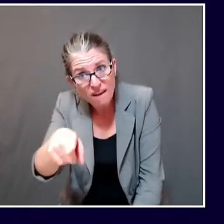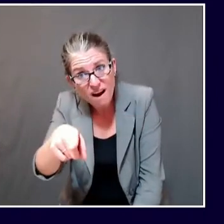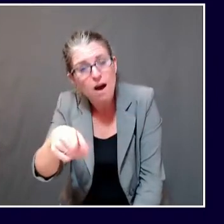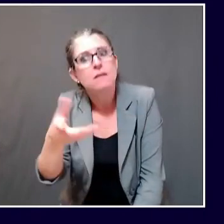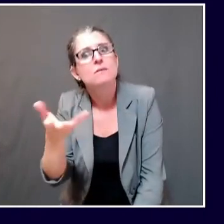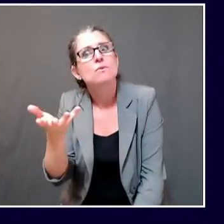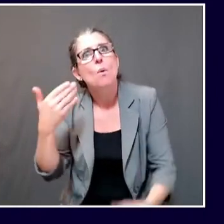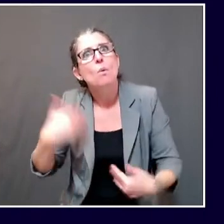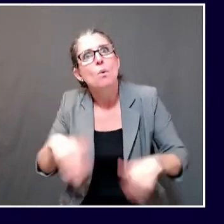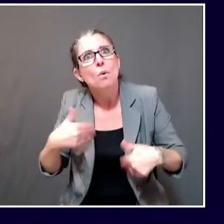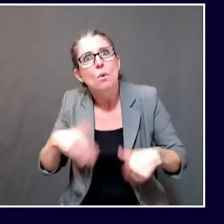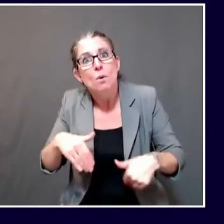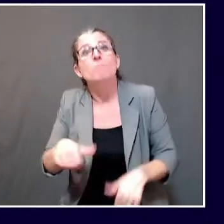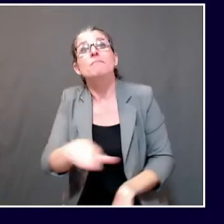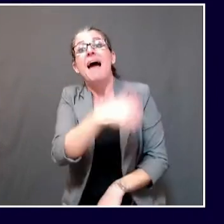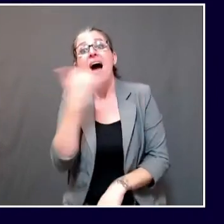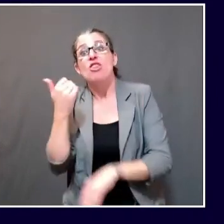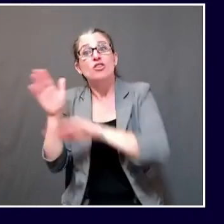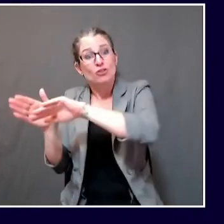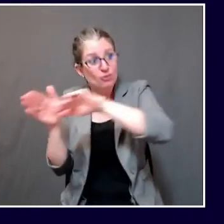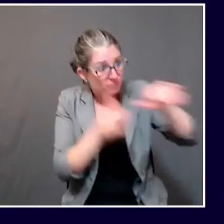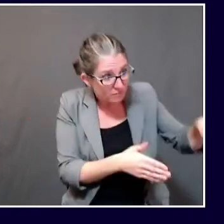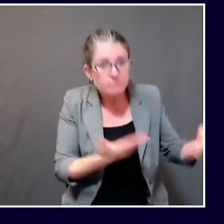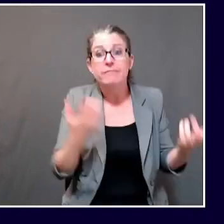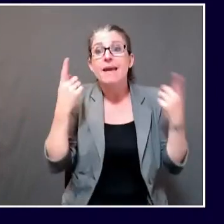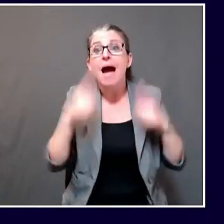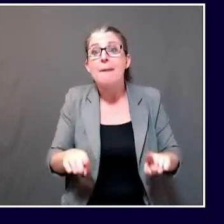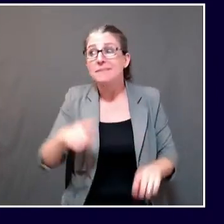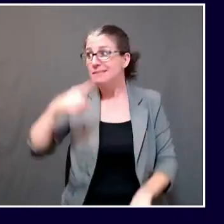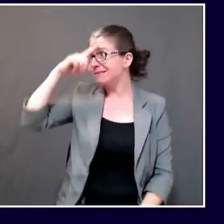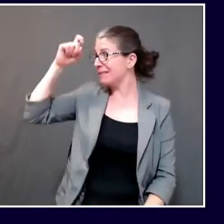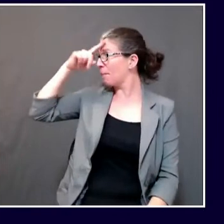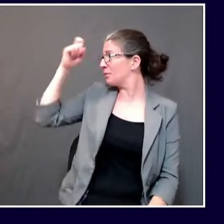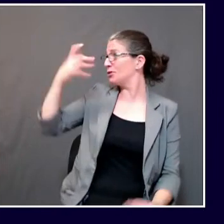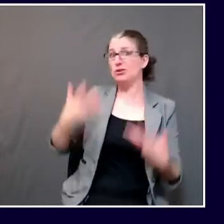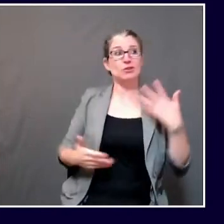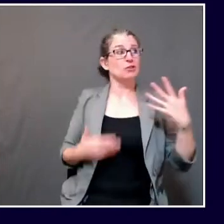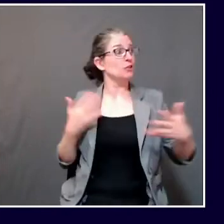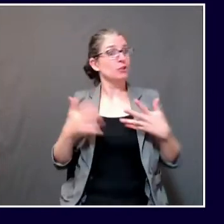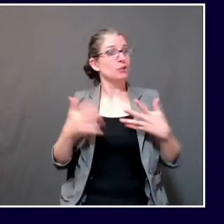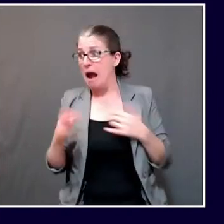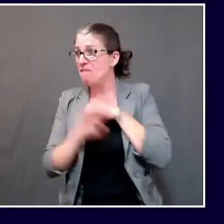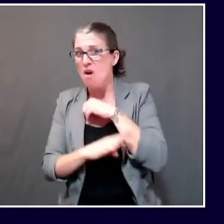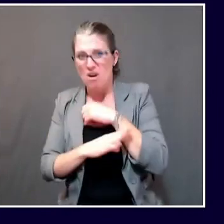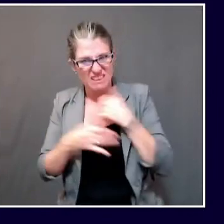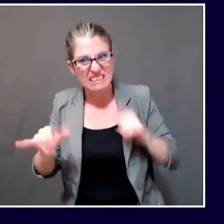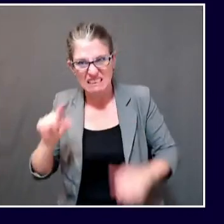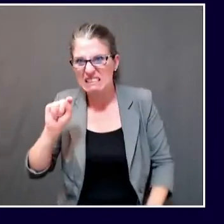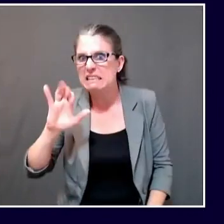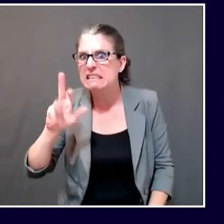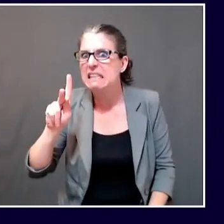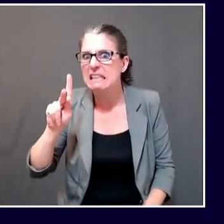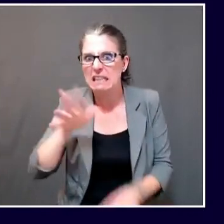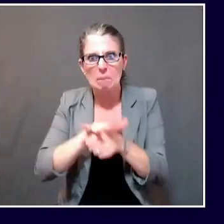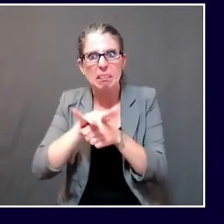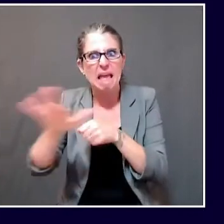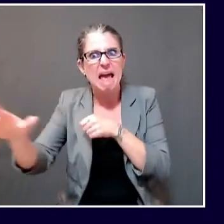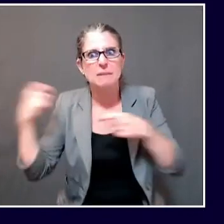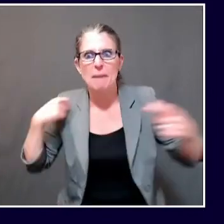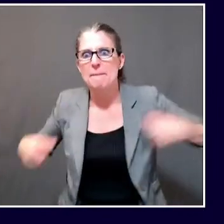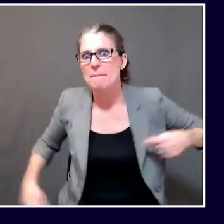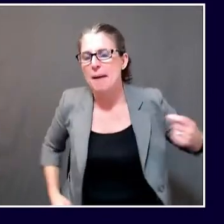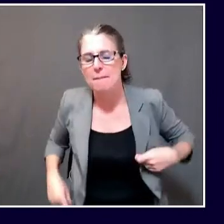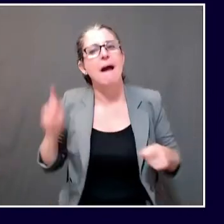CDC's laboratory continues to do testing there. I want to take a second, not just to congratulate, but